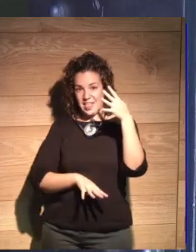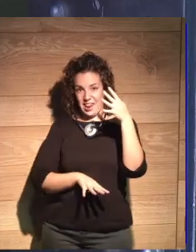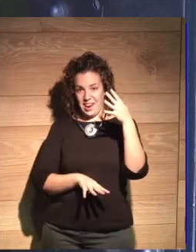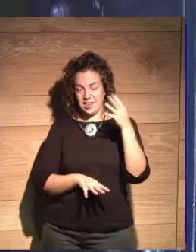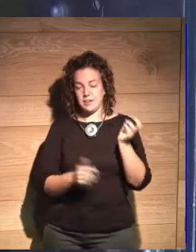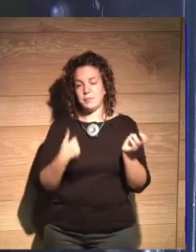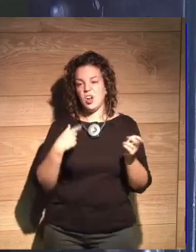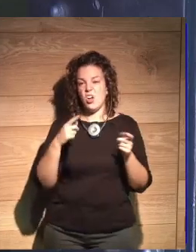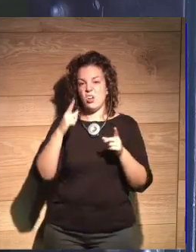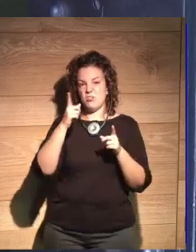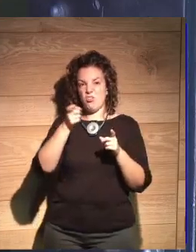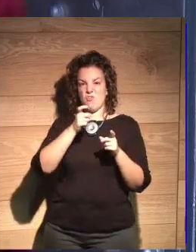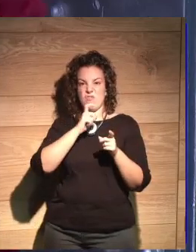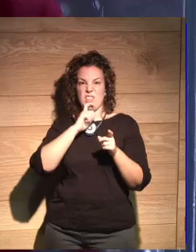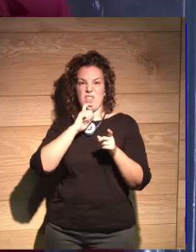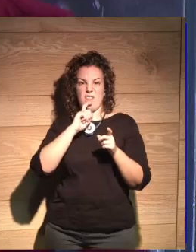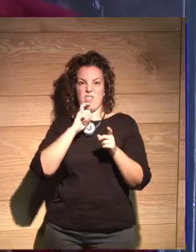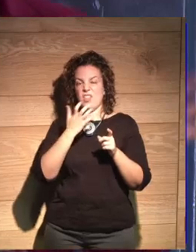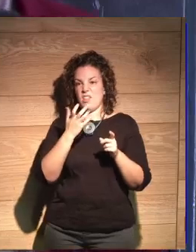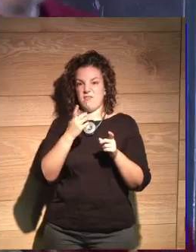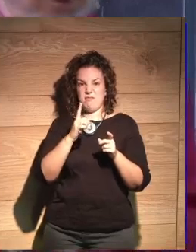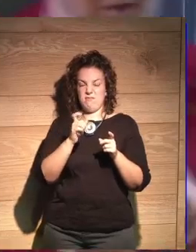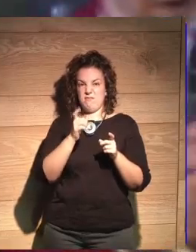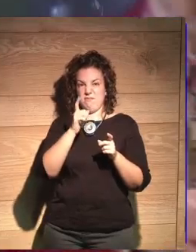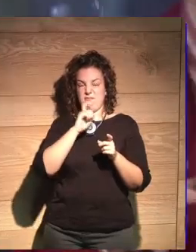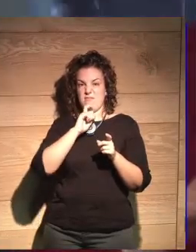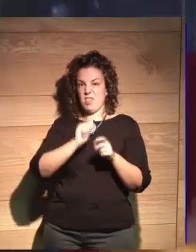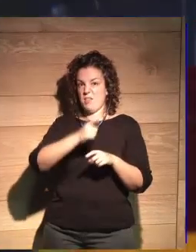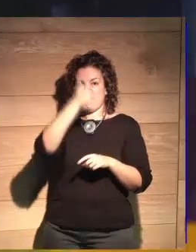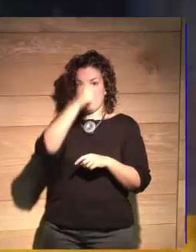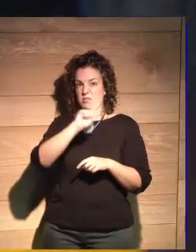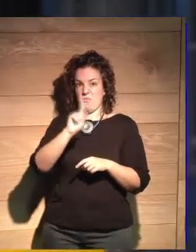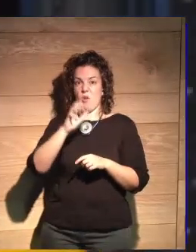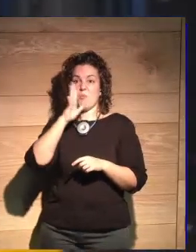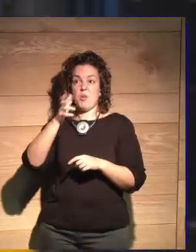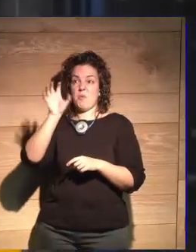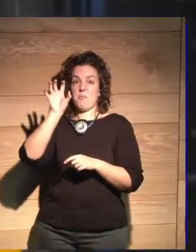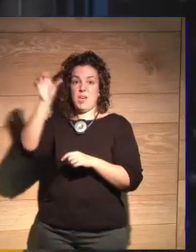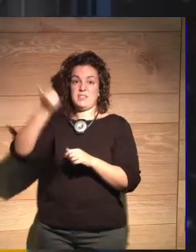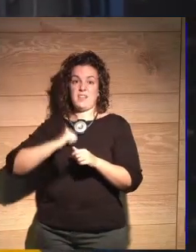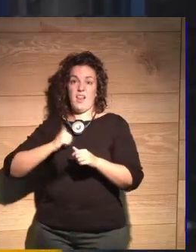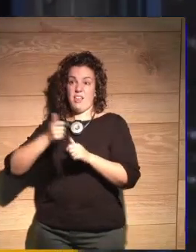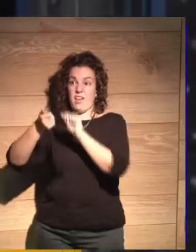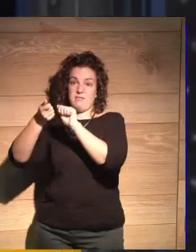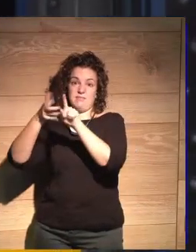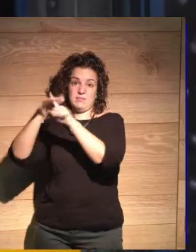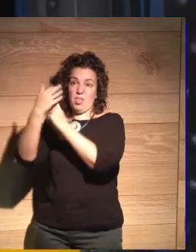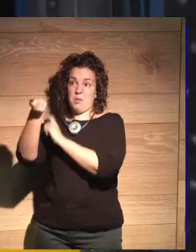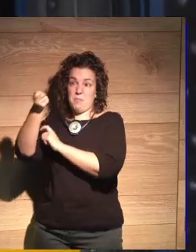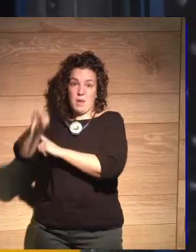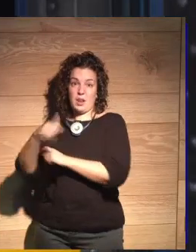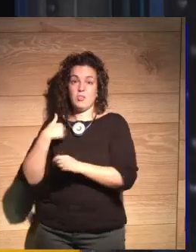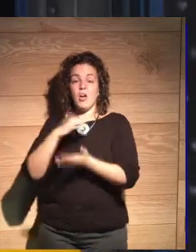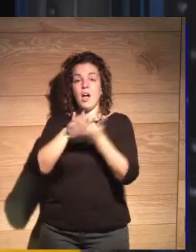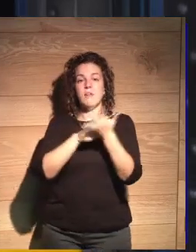secession issue in Quebec. Finally, since I've talked about subjects that may seem heavy subjects, national